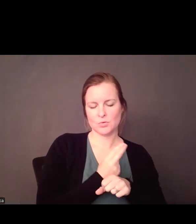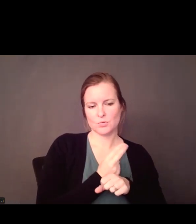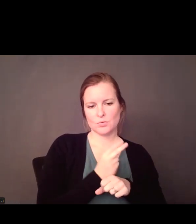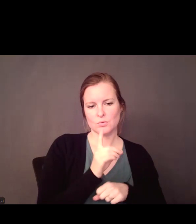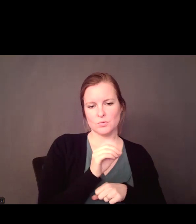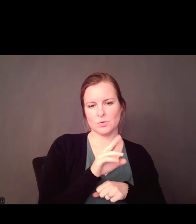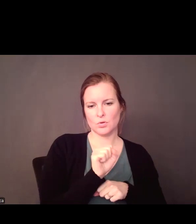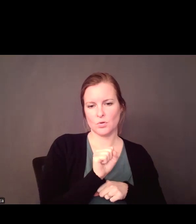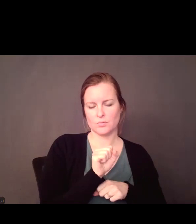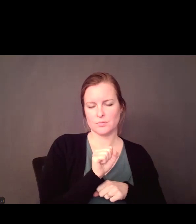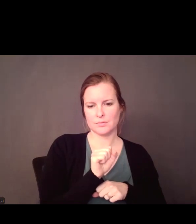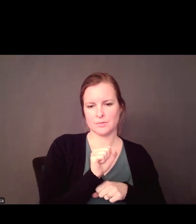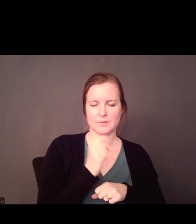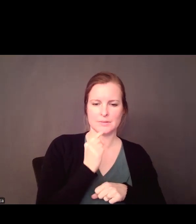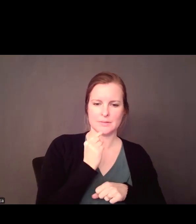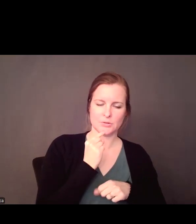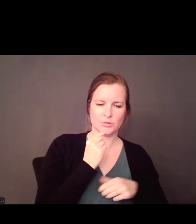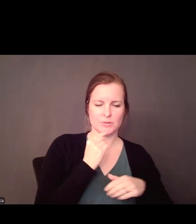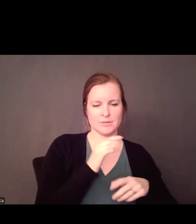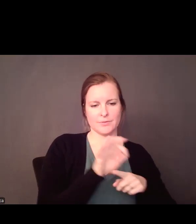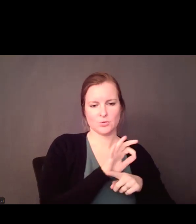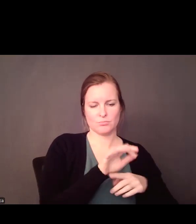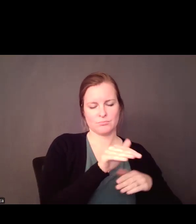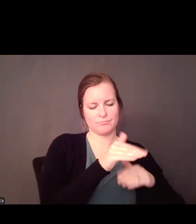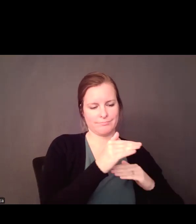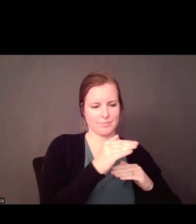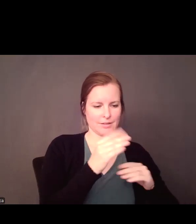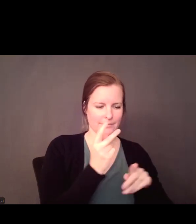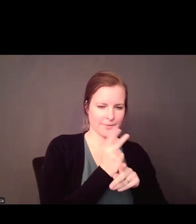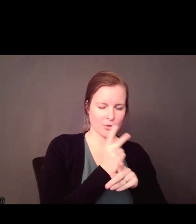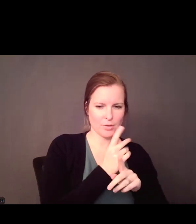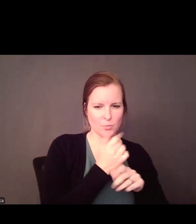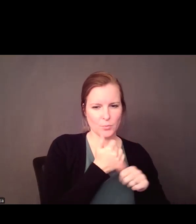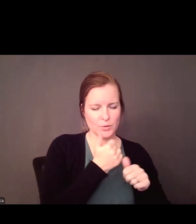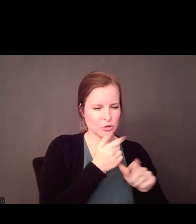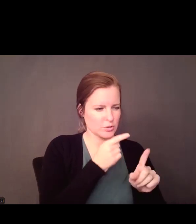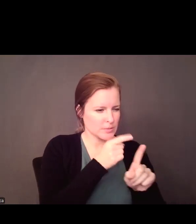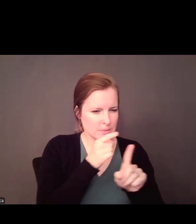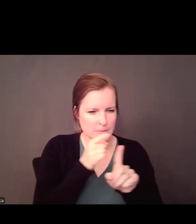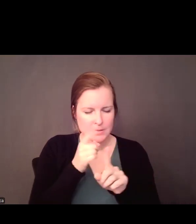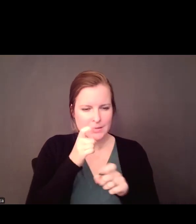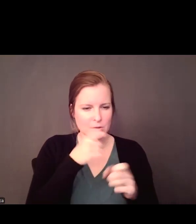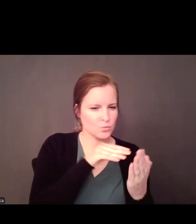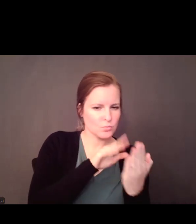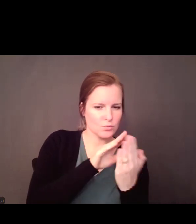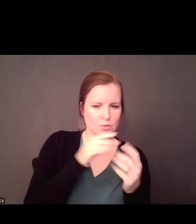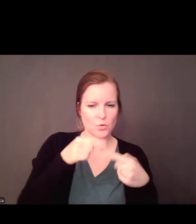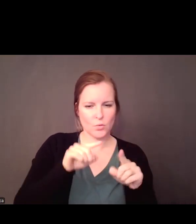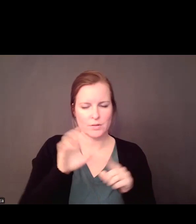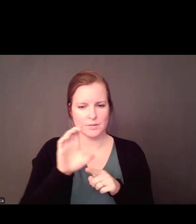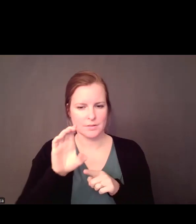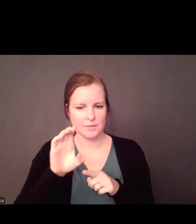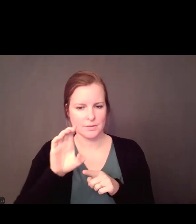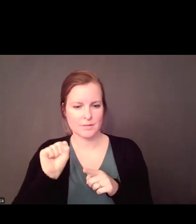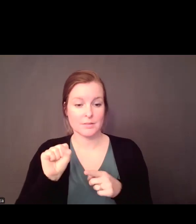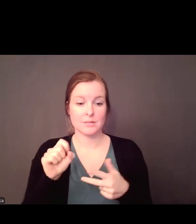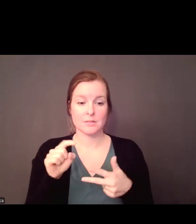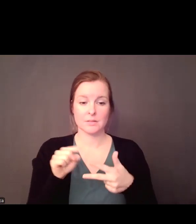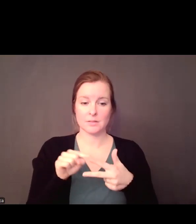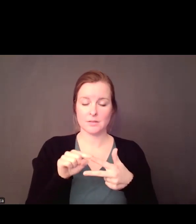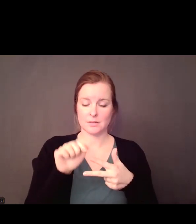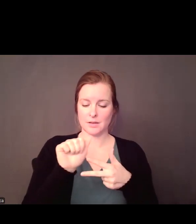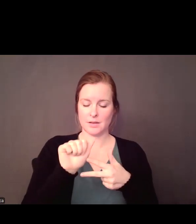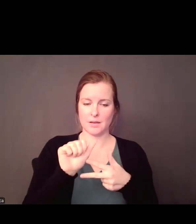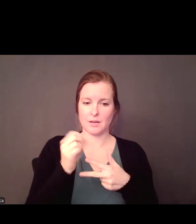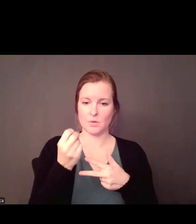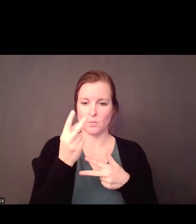serious functional limitations to identify areas that need to be addressed within CSS. A1205 plan